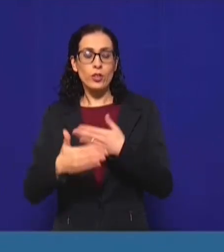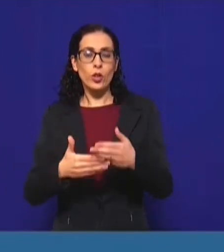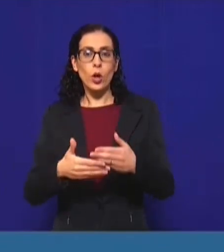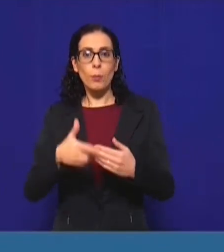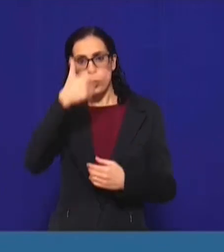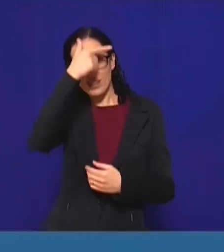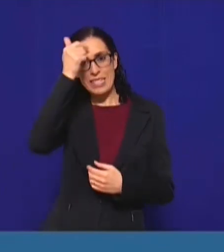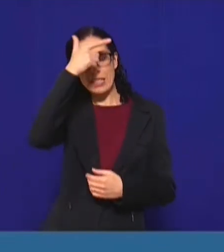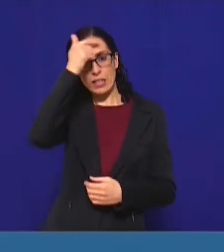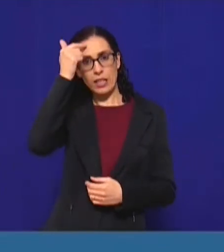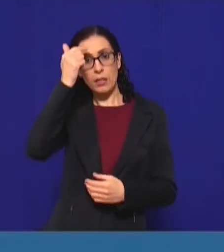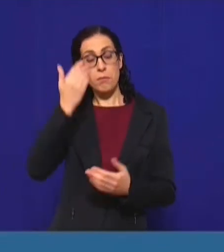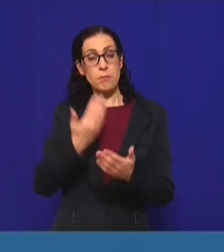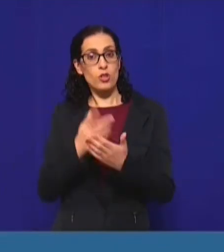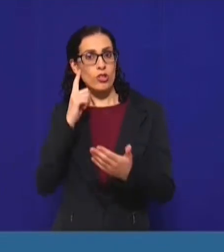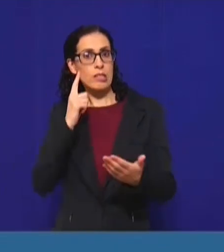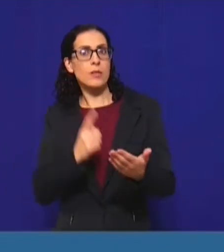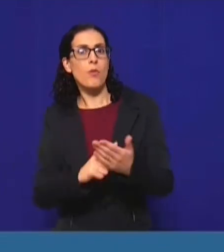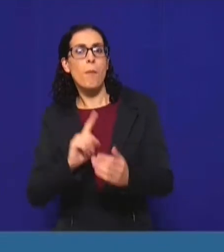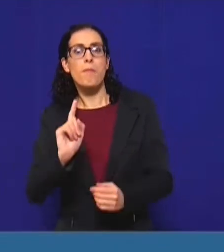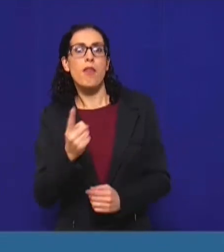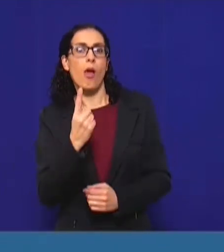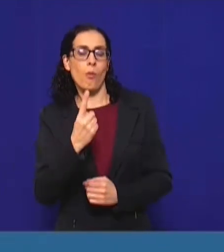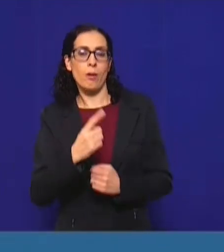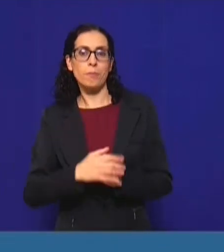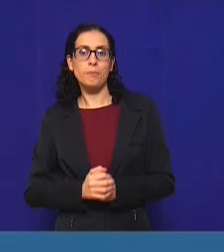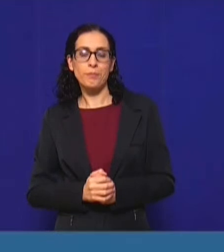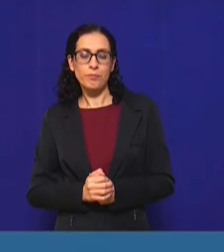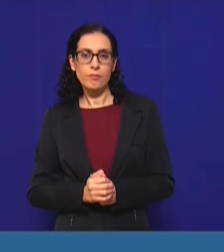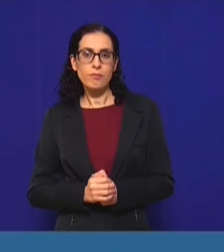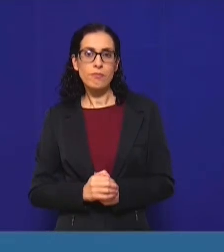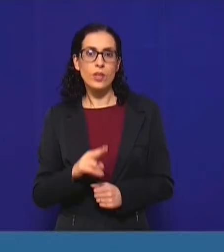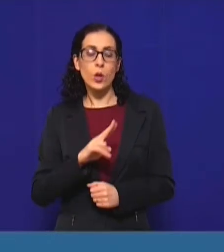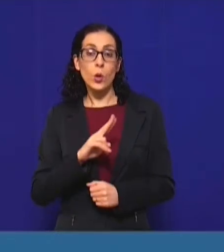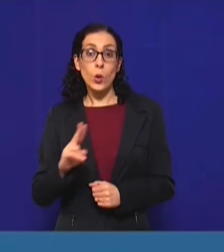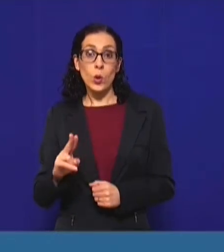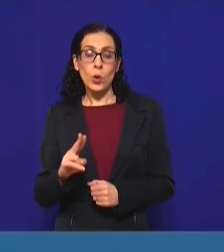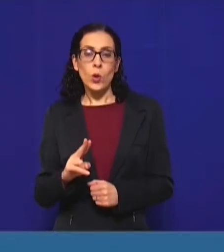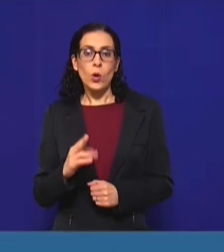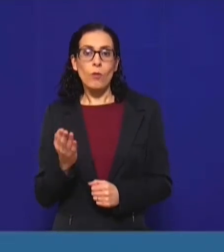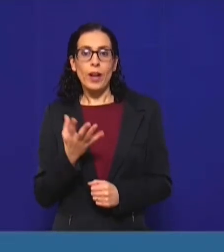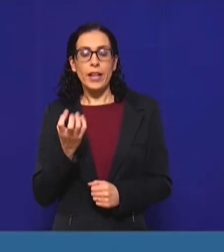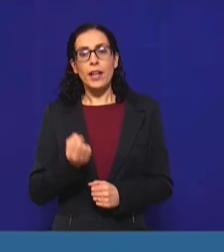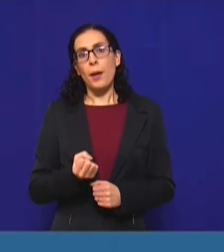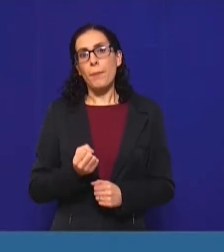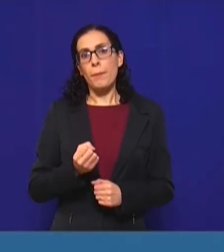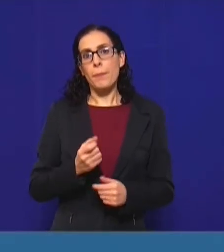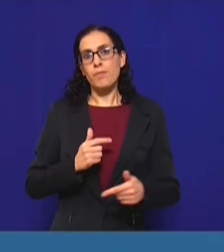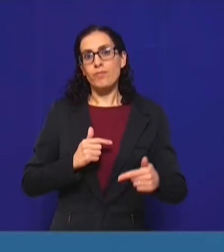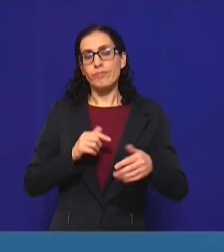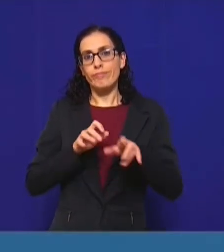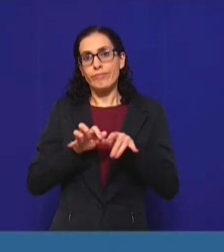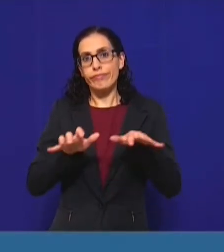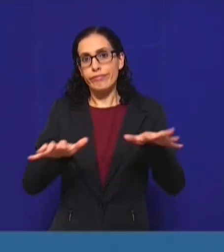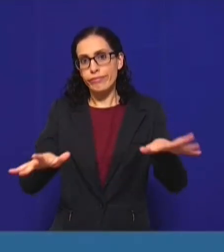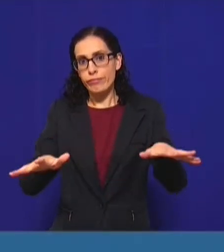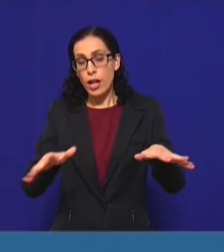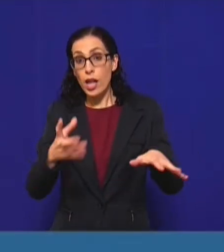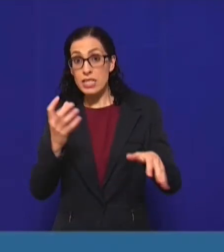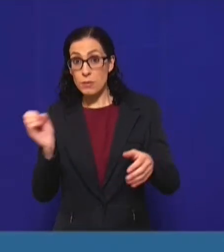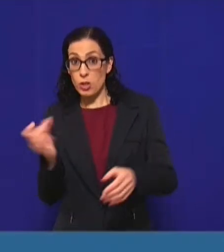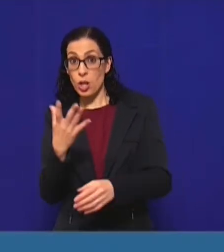dawk il-każijiet naqbduhom mill-ewwel u anka fis-sitwazzjoni fejn hemm dit-trasmissjoni u fejn nafu wkoll li hemm il-varjant qed